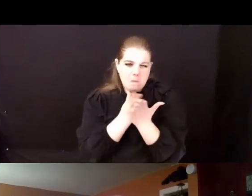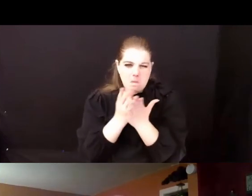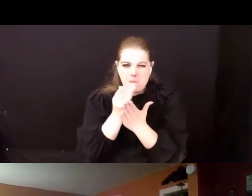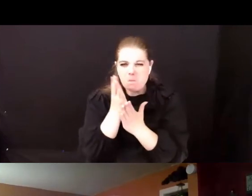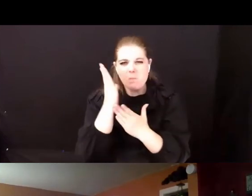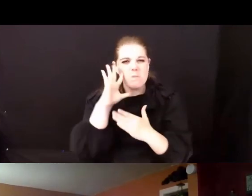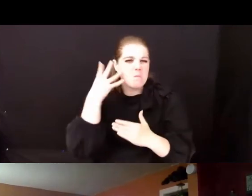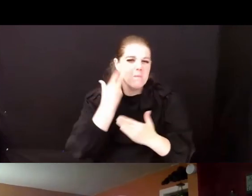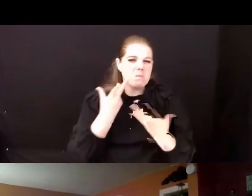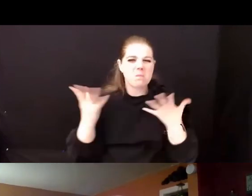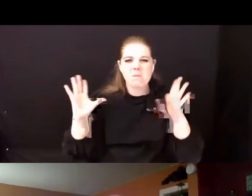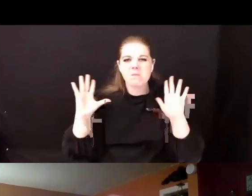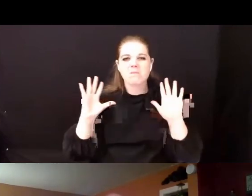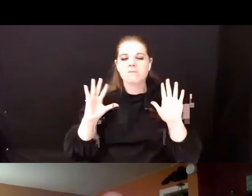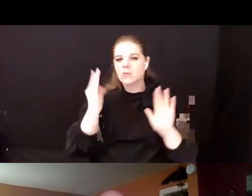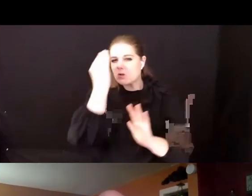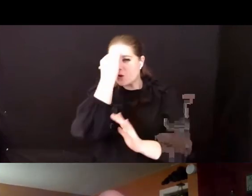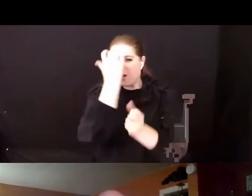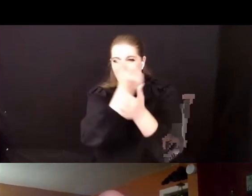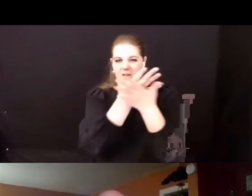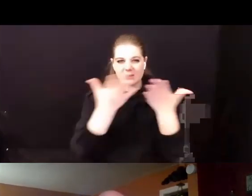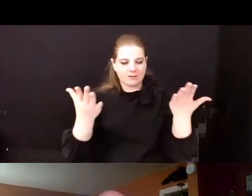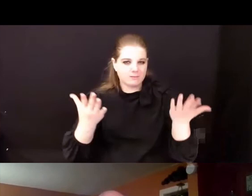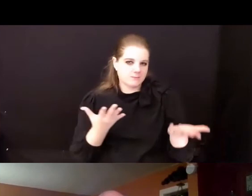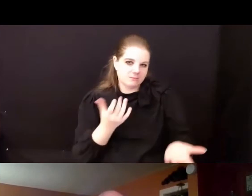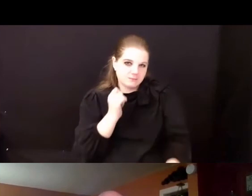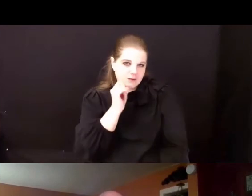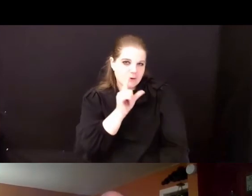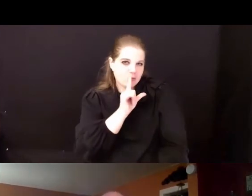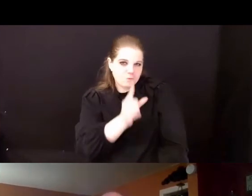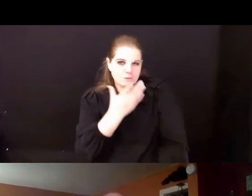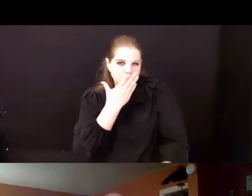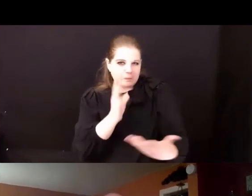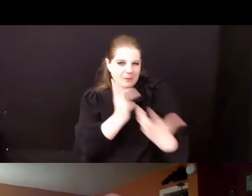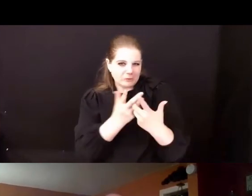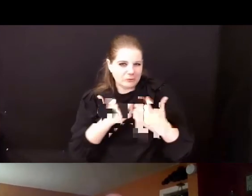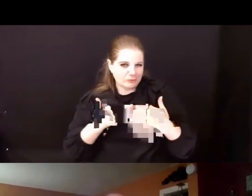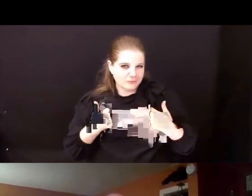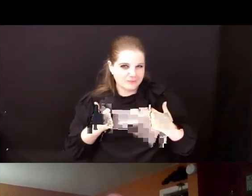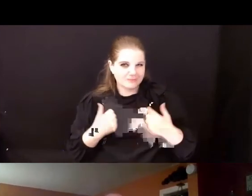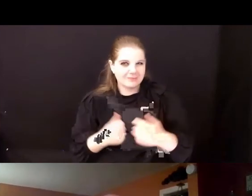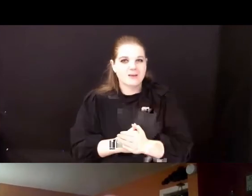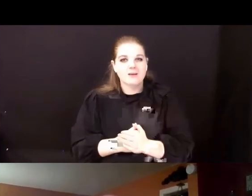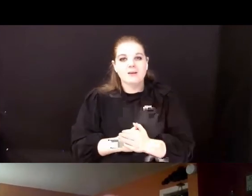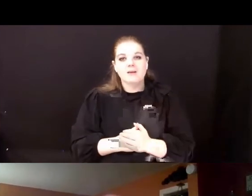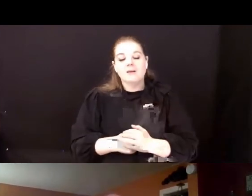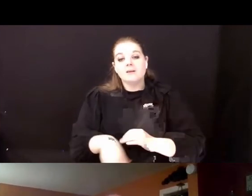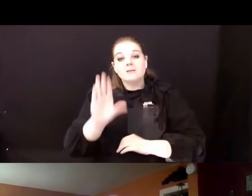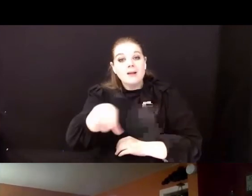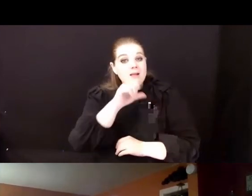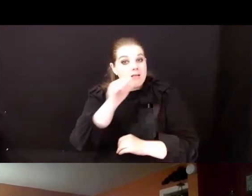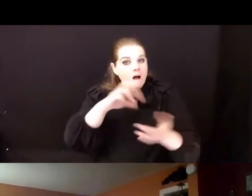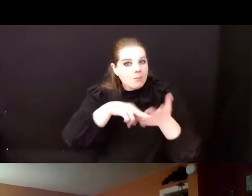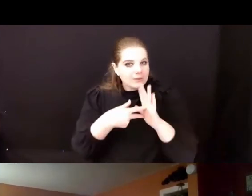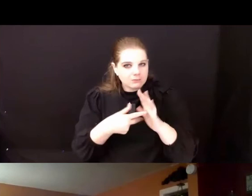but it's not going to happen for me. However, that does not mean that